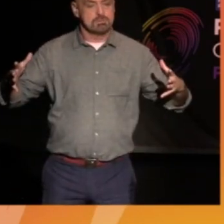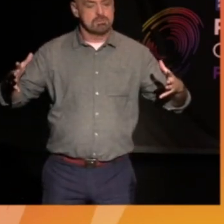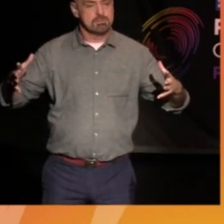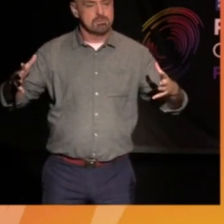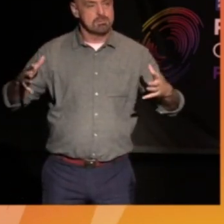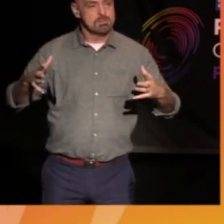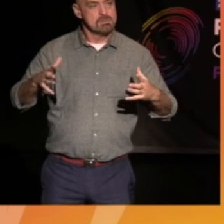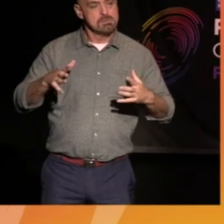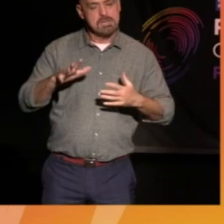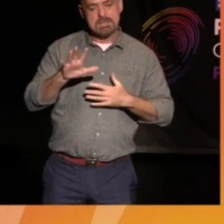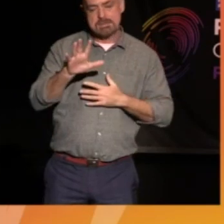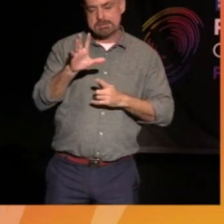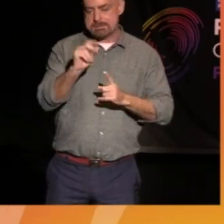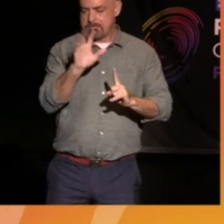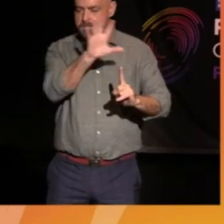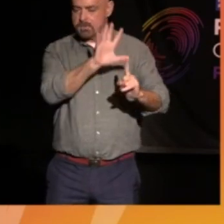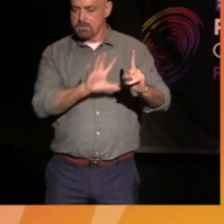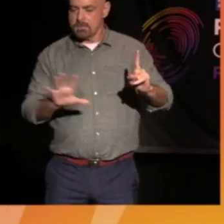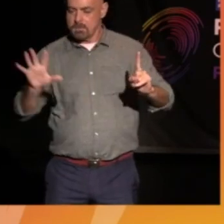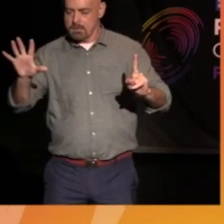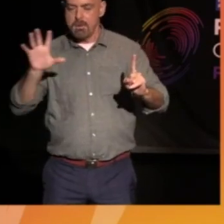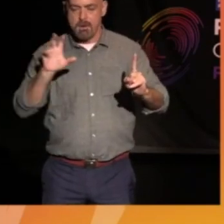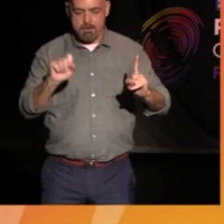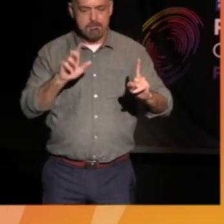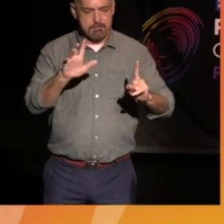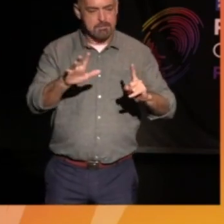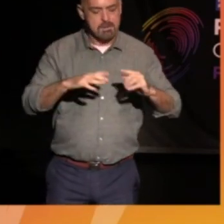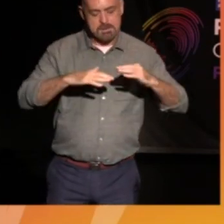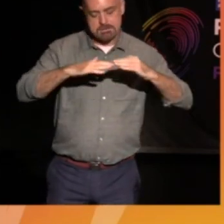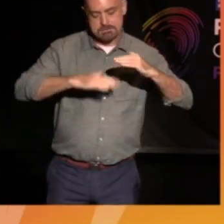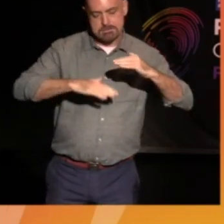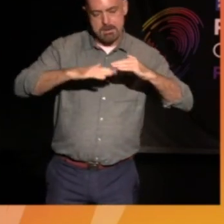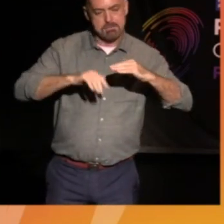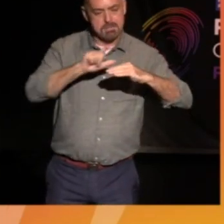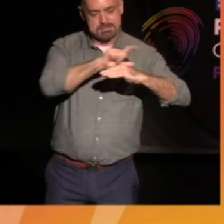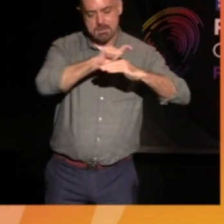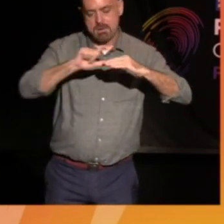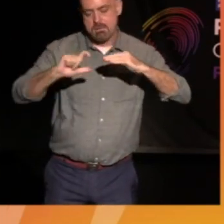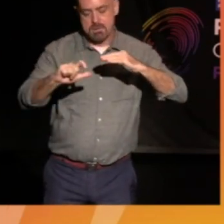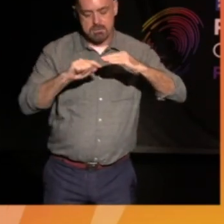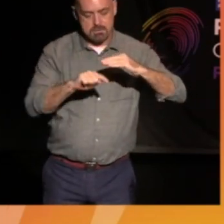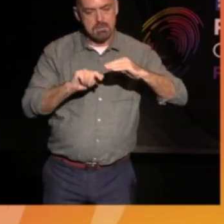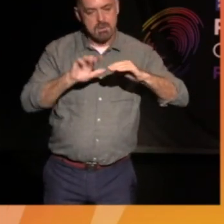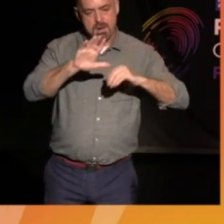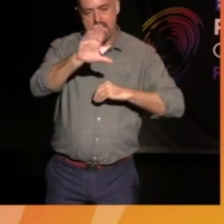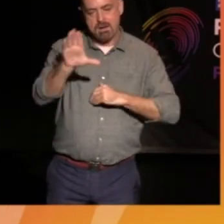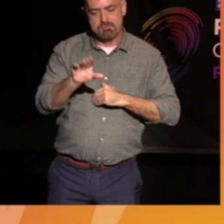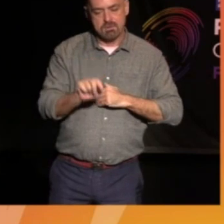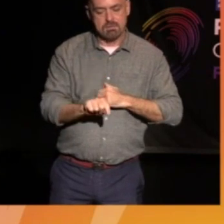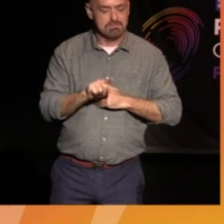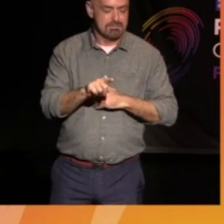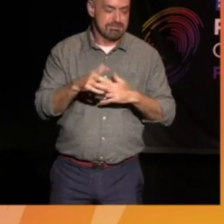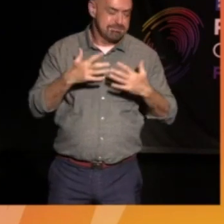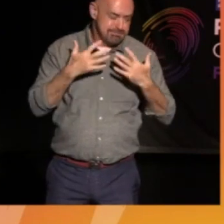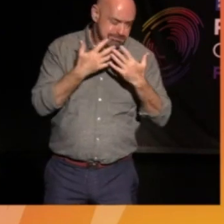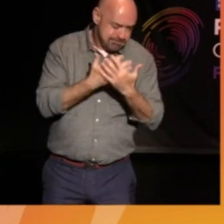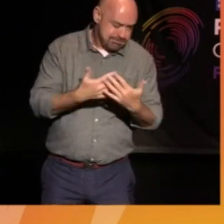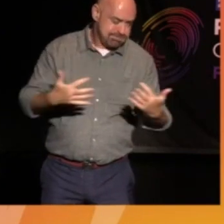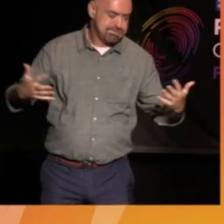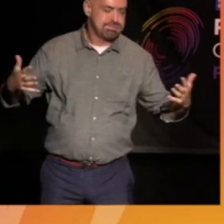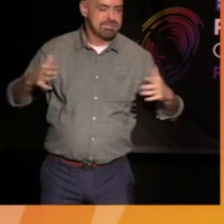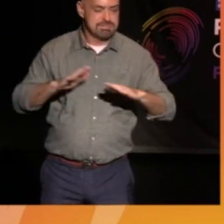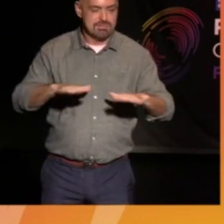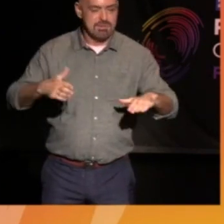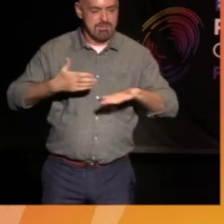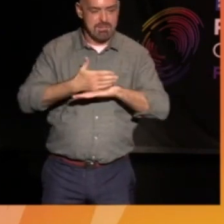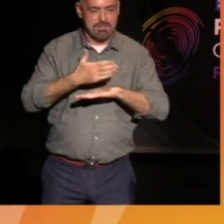particularly in some regions, and Sub-Saharan Africa has the largest number of child laborers.